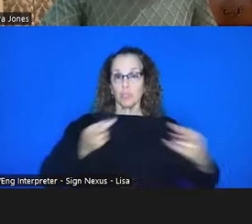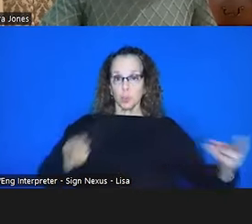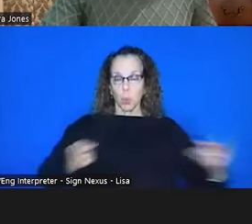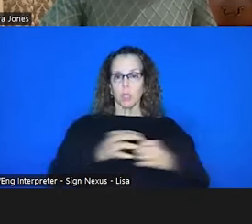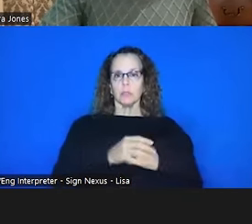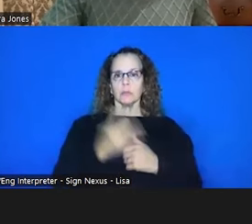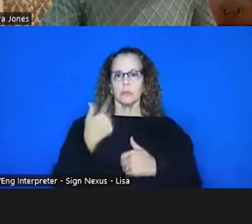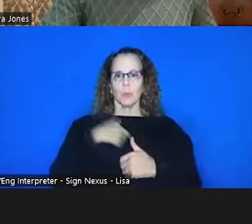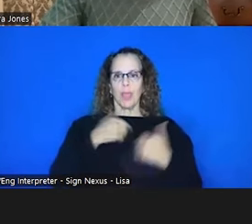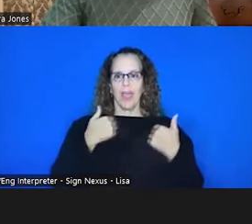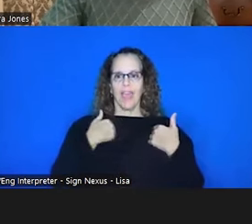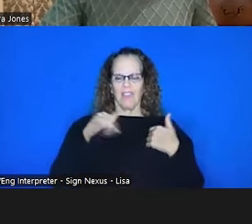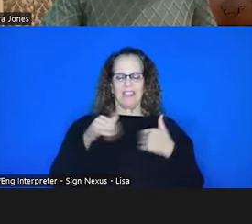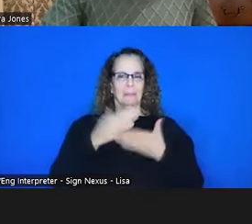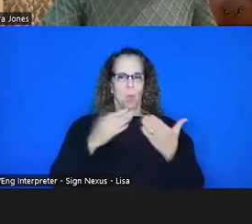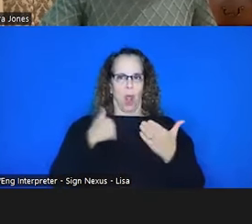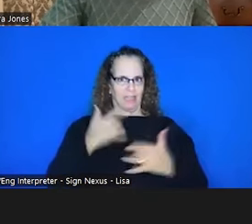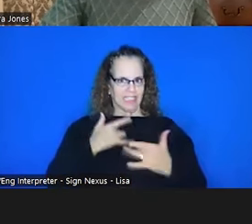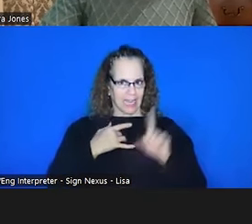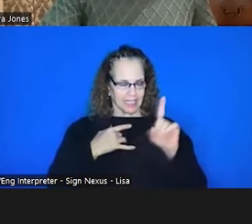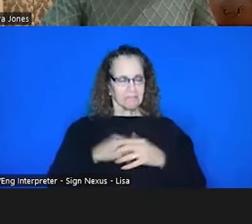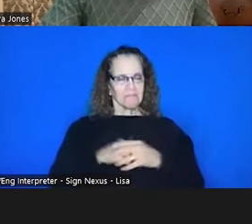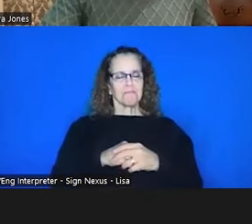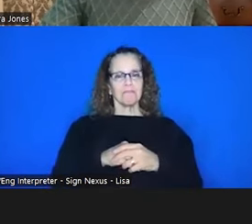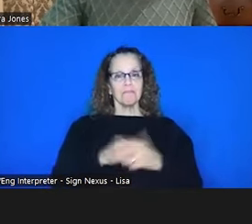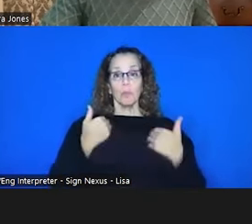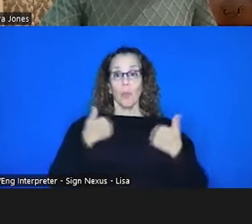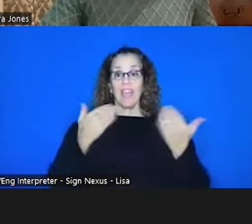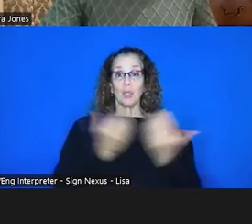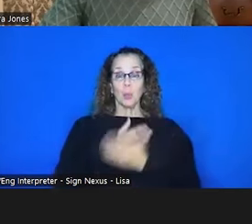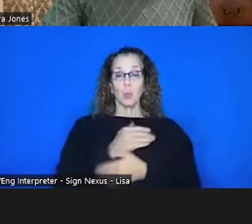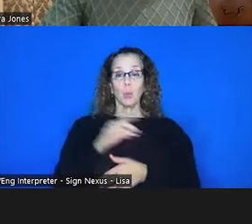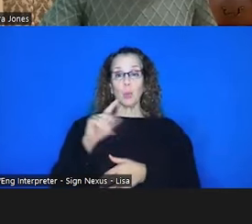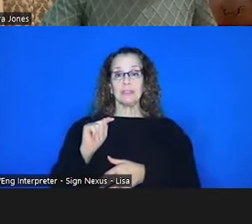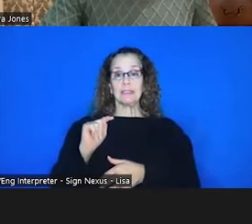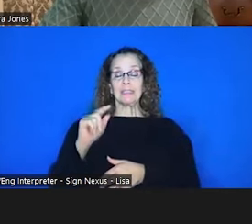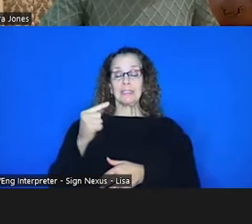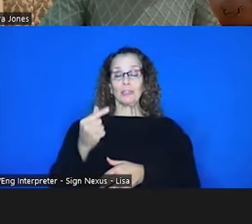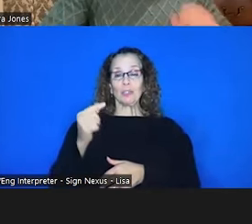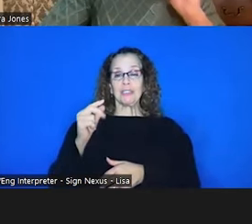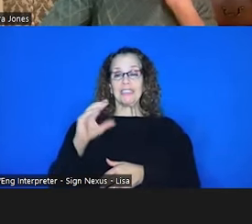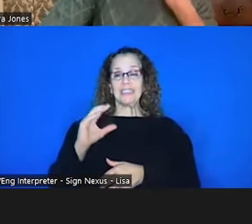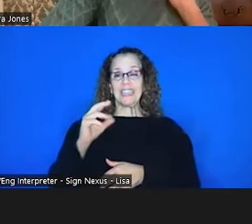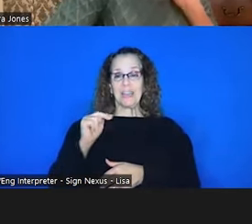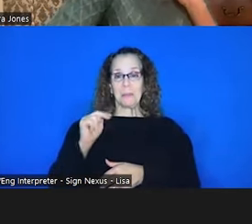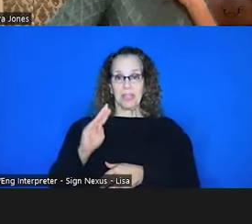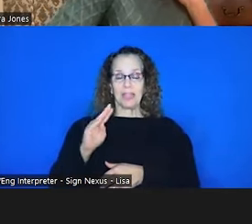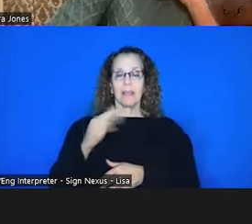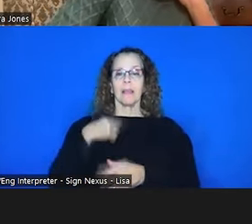this is the part that I'm actually most excited about. We have our new TGNCMB healthcare booklet. You know, it's called Pride and